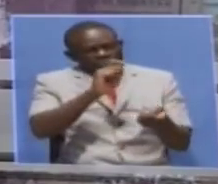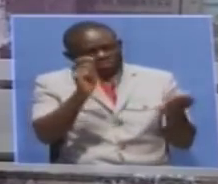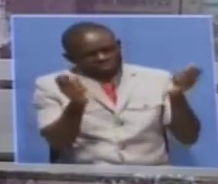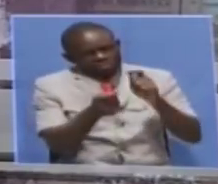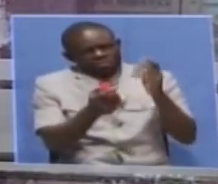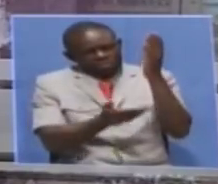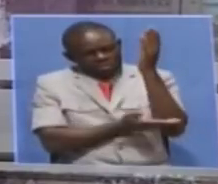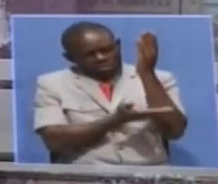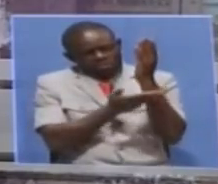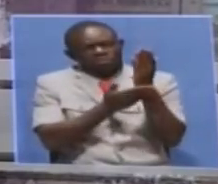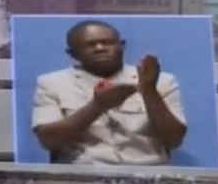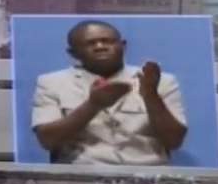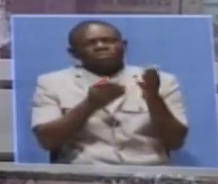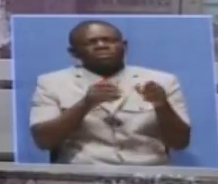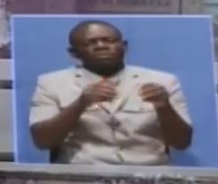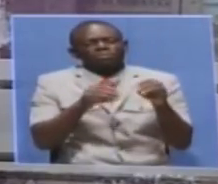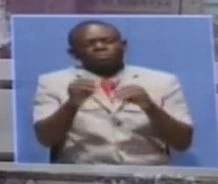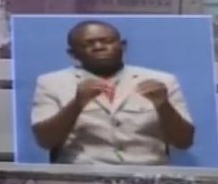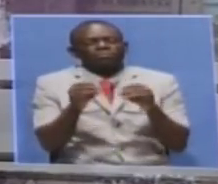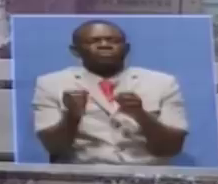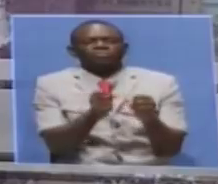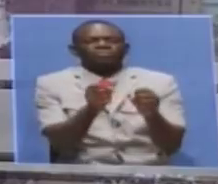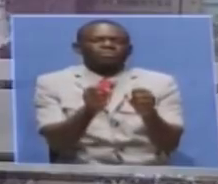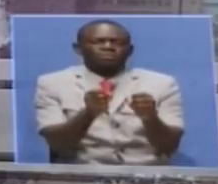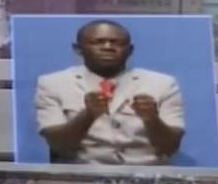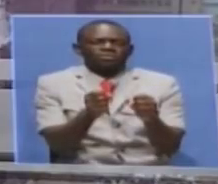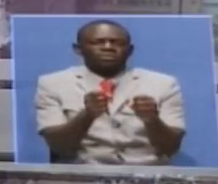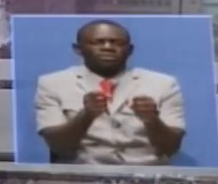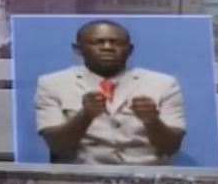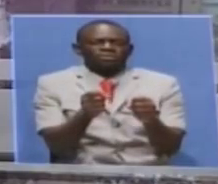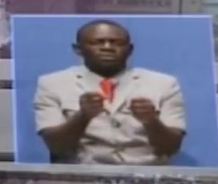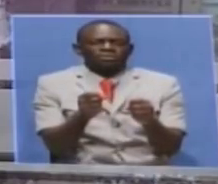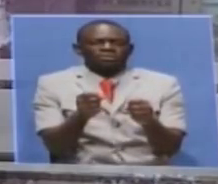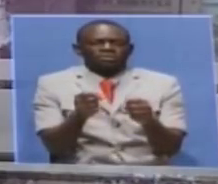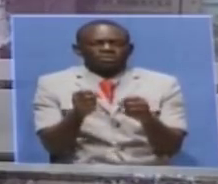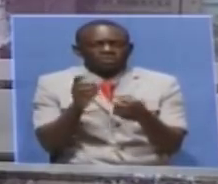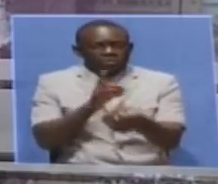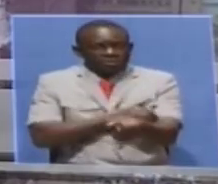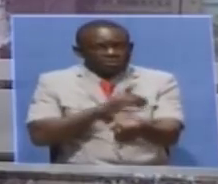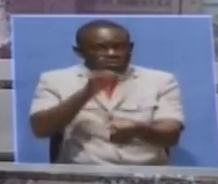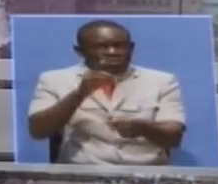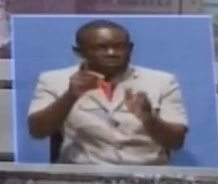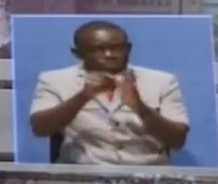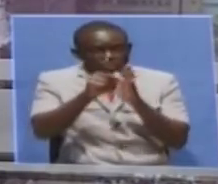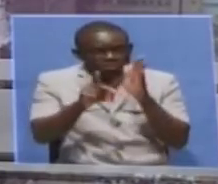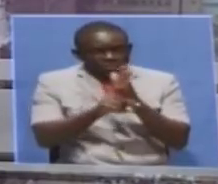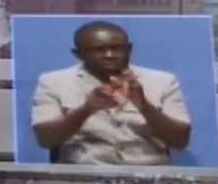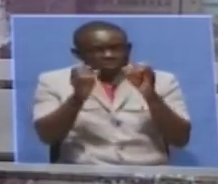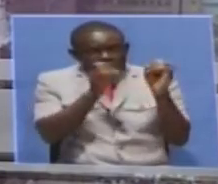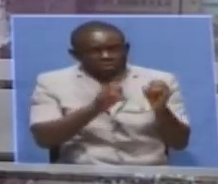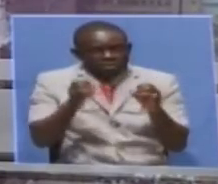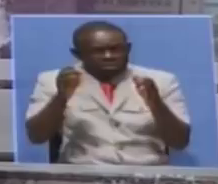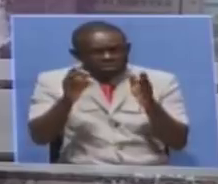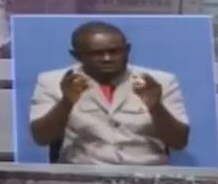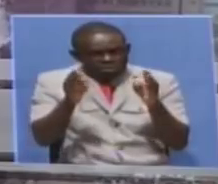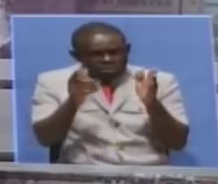delivery. Speaking during a meeting of the Decentralization Policy Implementation Committee in Lusaka, attended by permanent secretaries